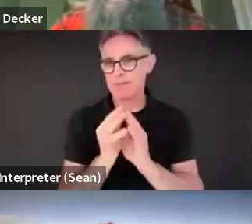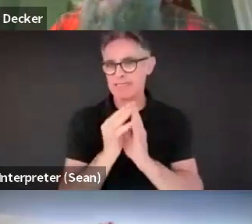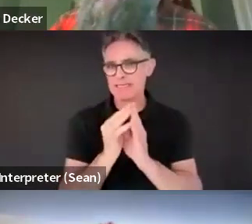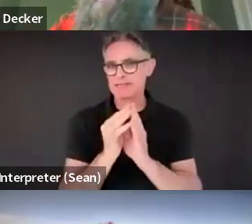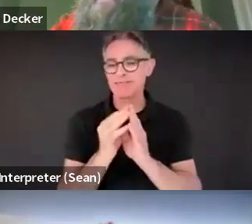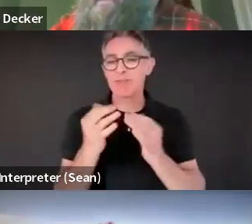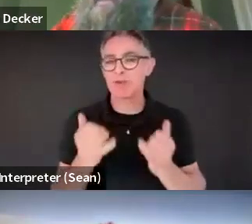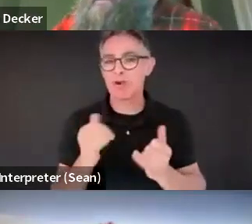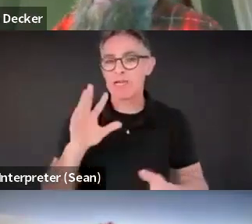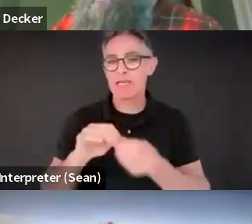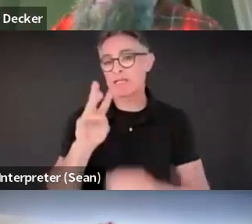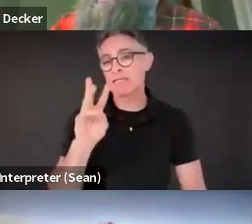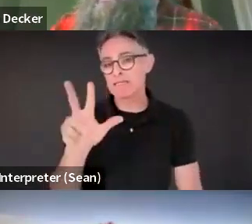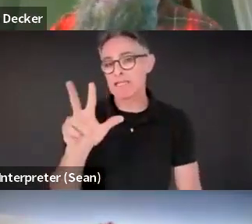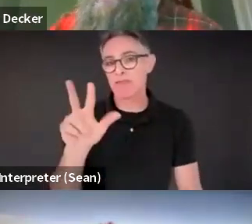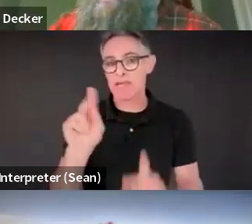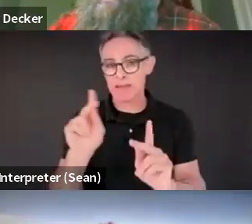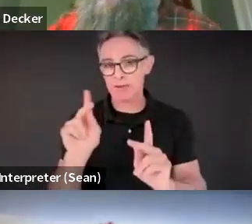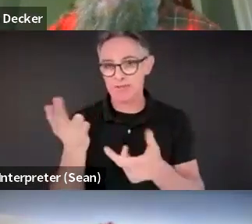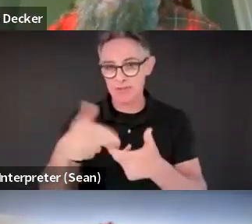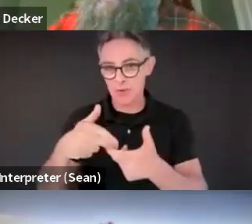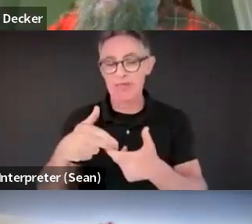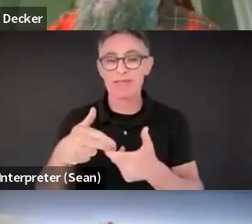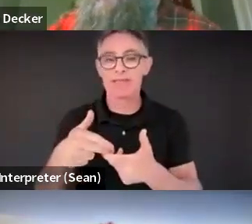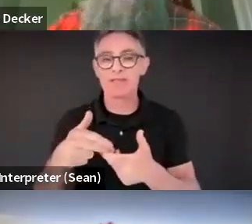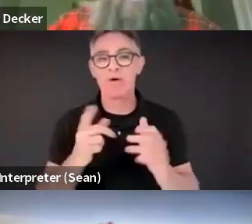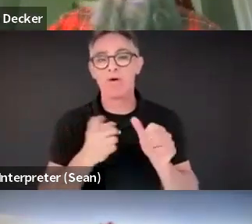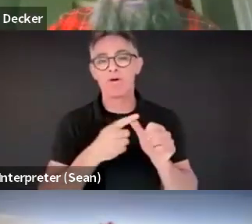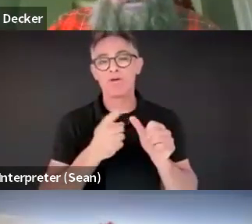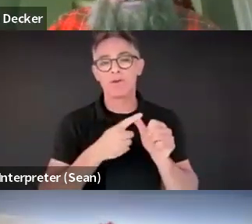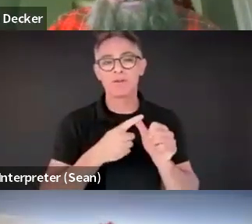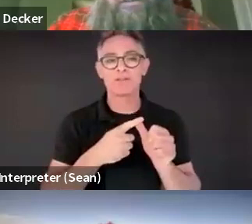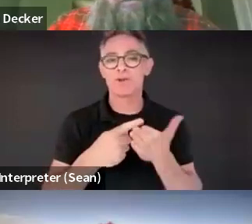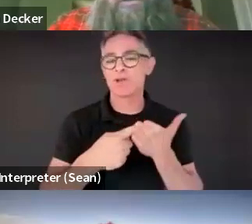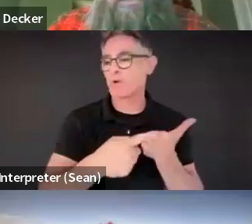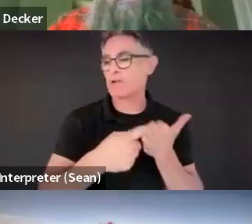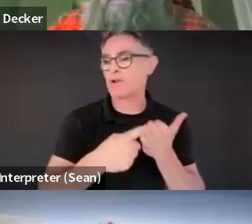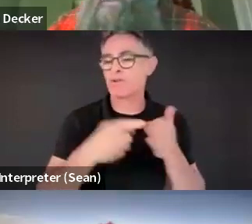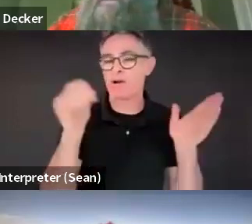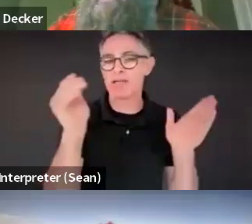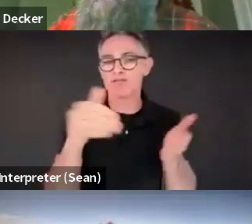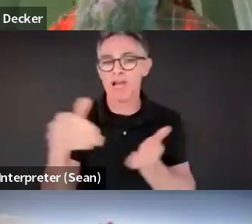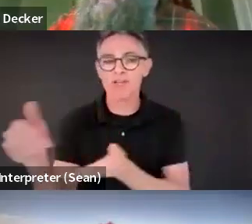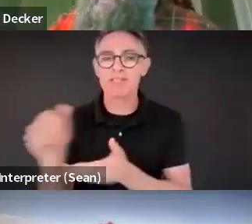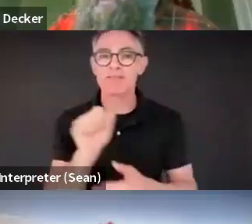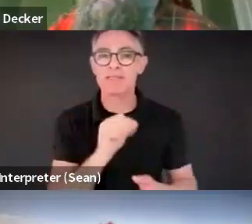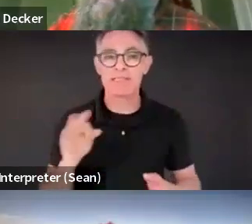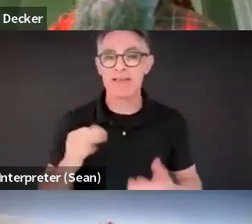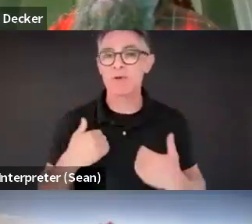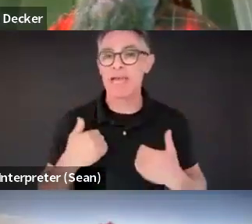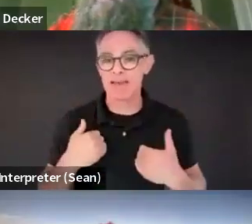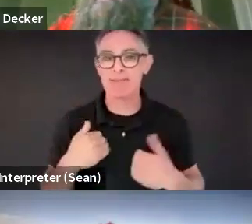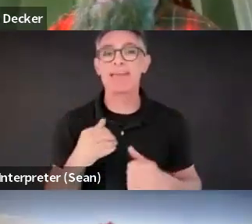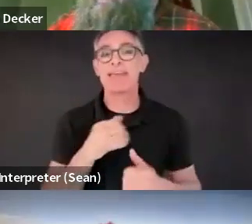Currently have 63 folks on today. We are going to start off by going over our introductions of our staff that we have here,